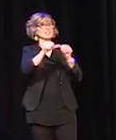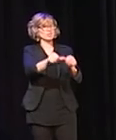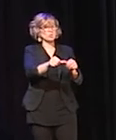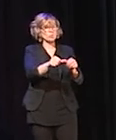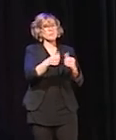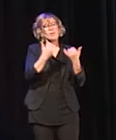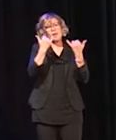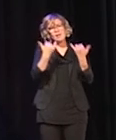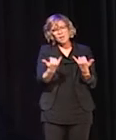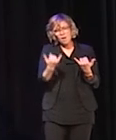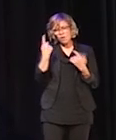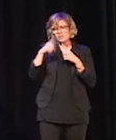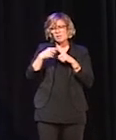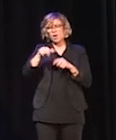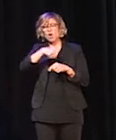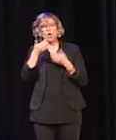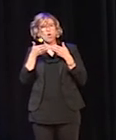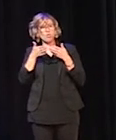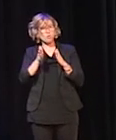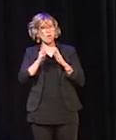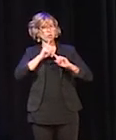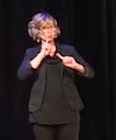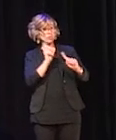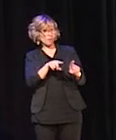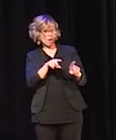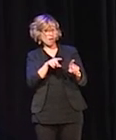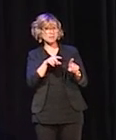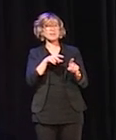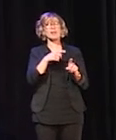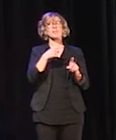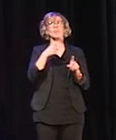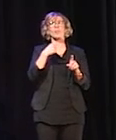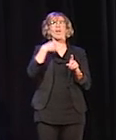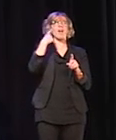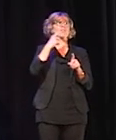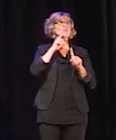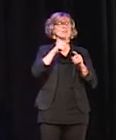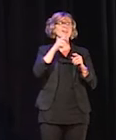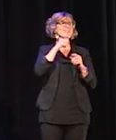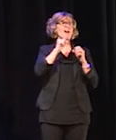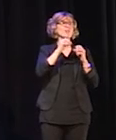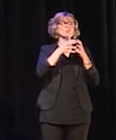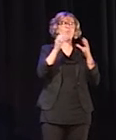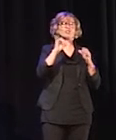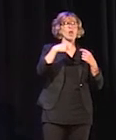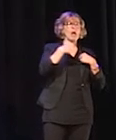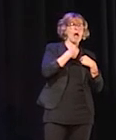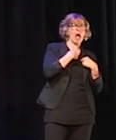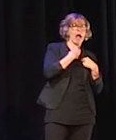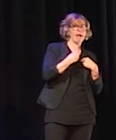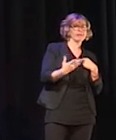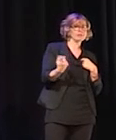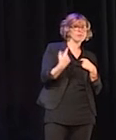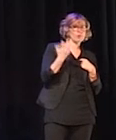But then let's think about another way we can do that, which is respond to it, which to me is less like, I'm just going to give you something else I want you to see. It's more like, no, I see how you,